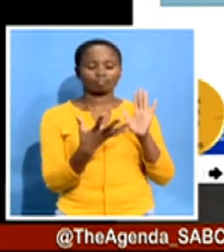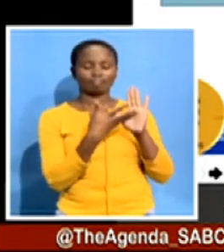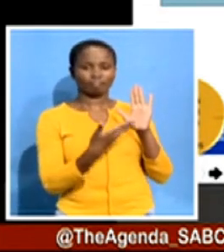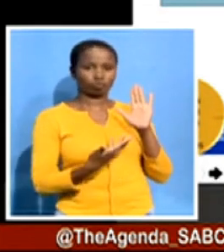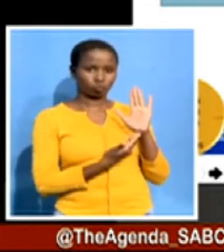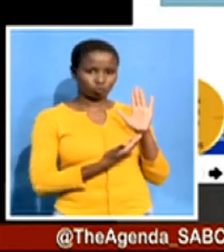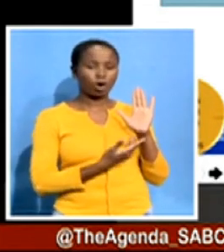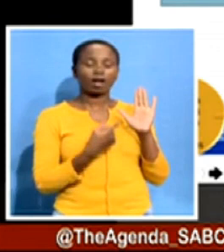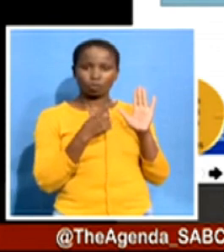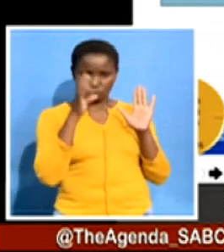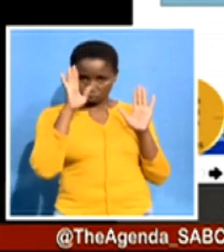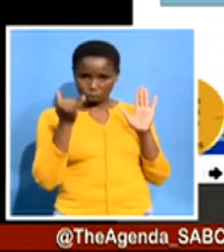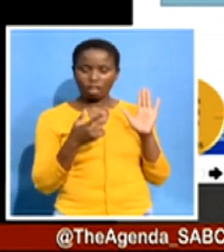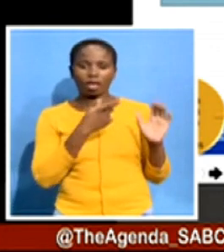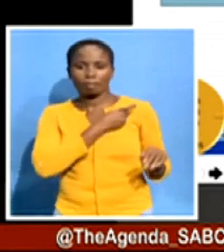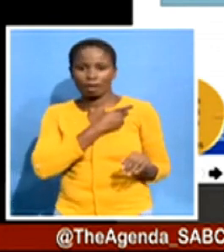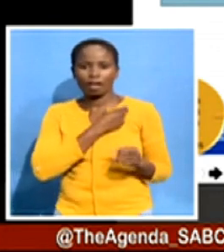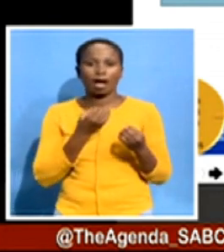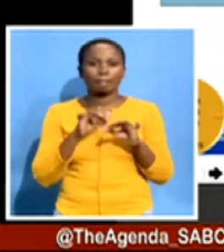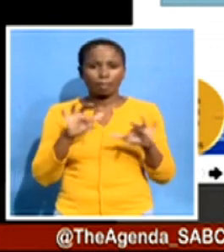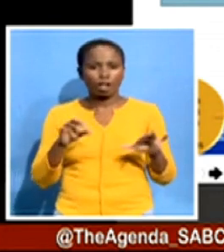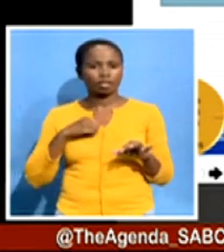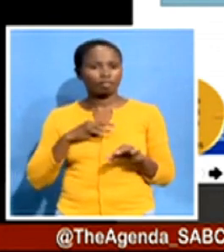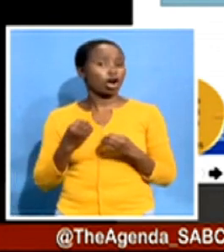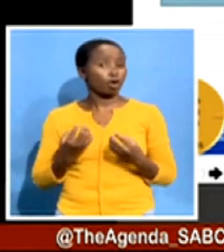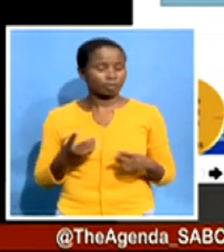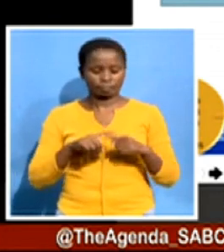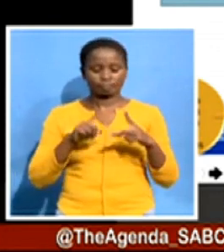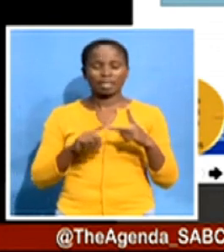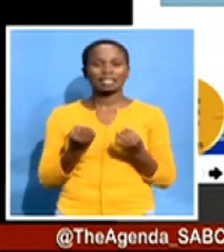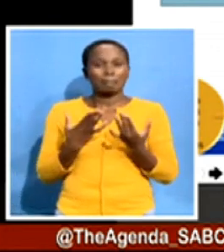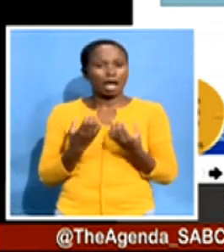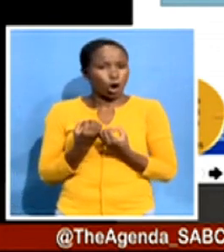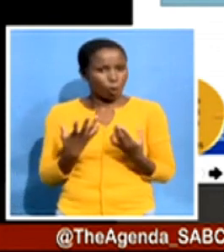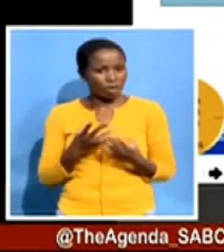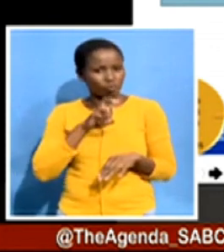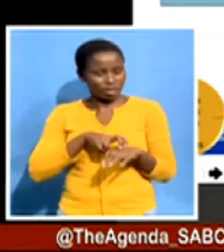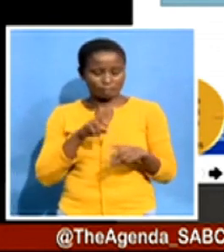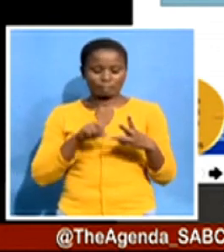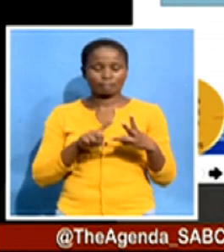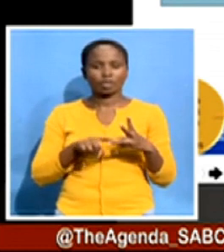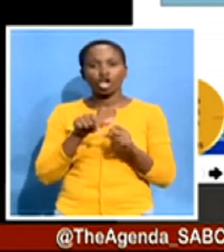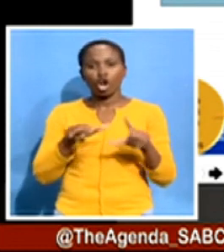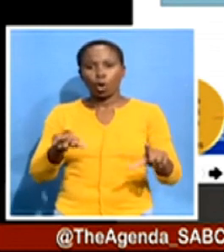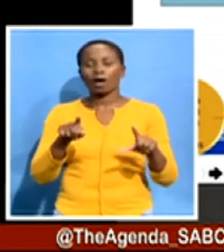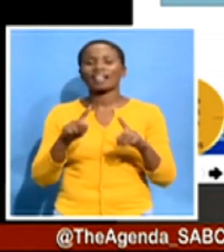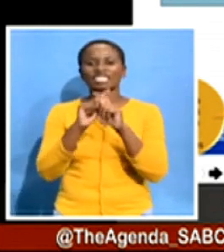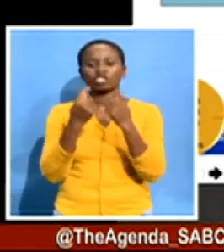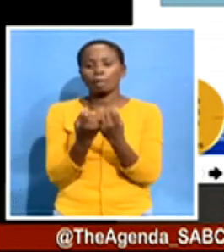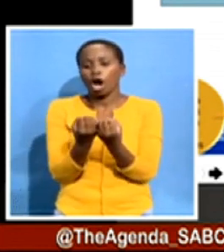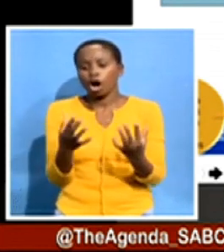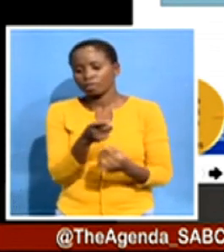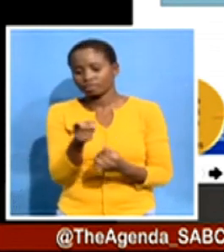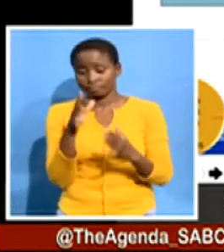we have, what supplies we require, and each local team in this province are currently putting this together. So there is